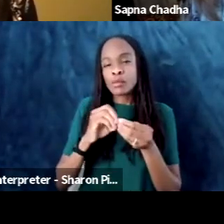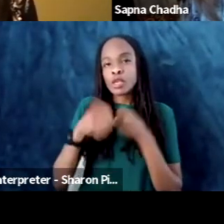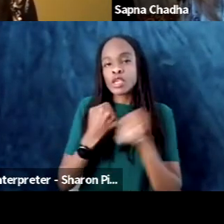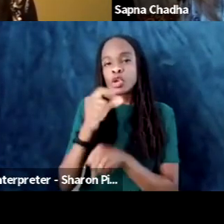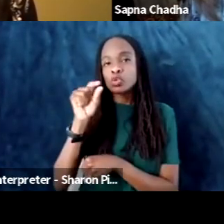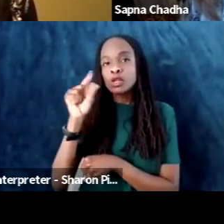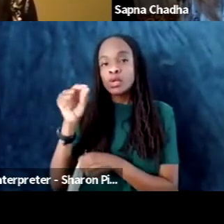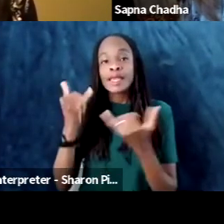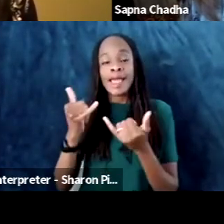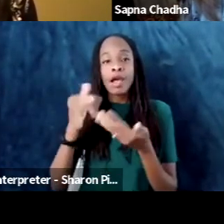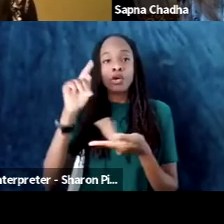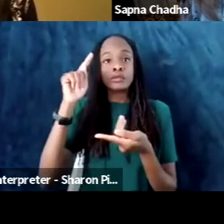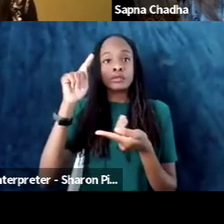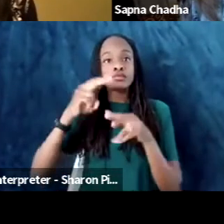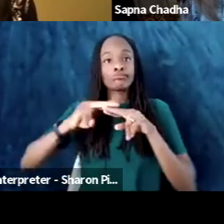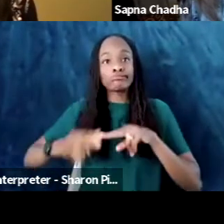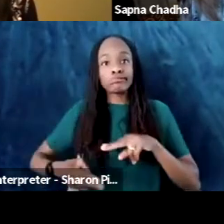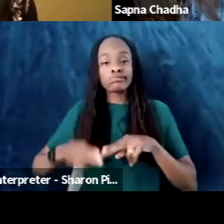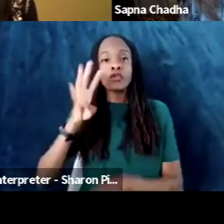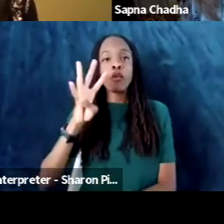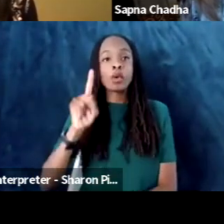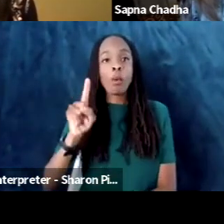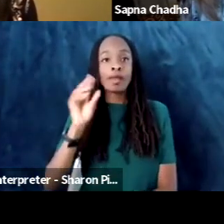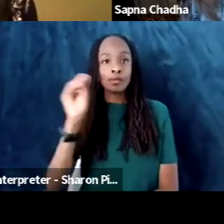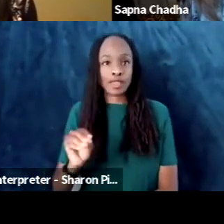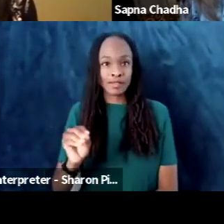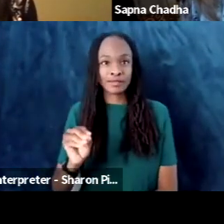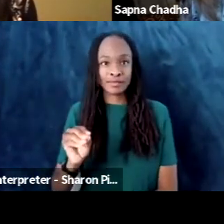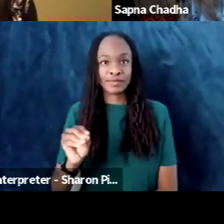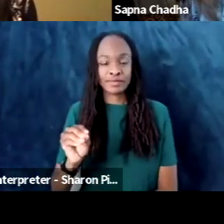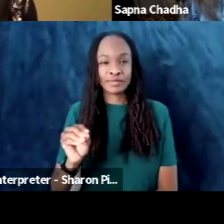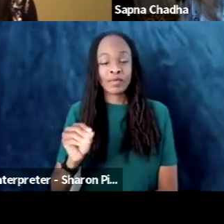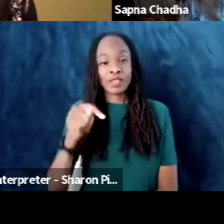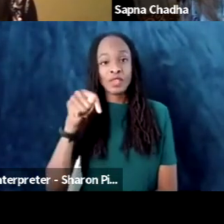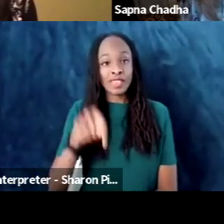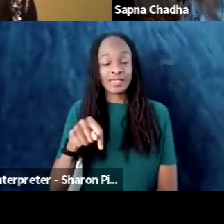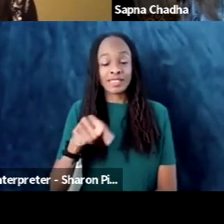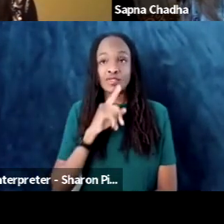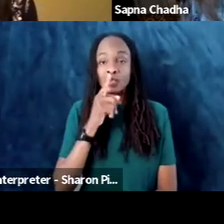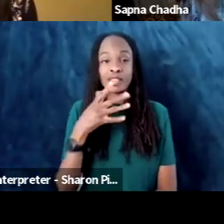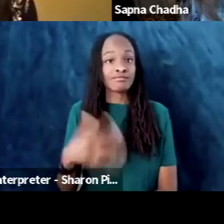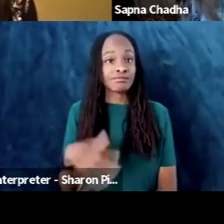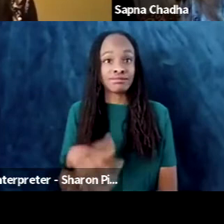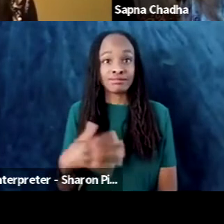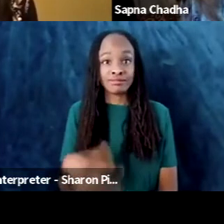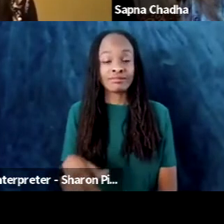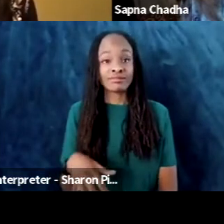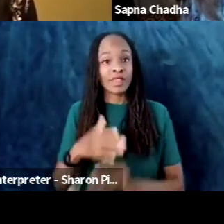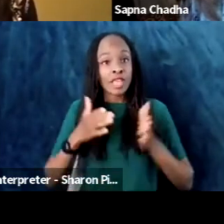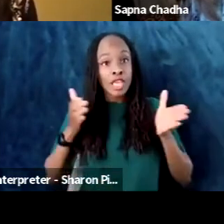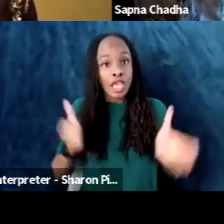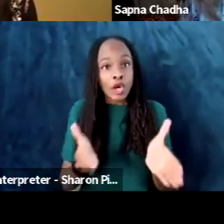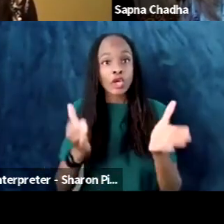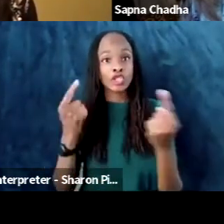to 41%. And, this is, tremendously encouraging to